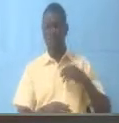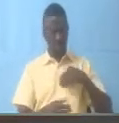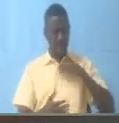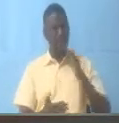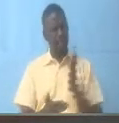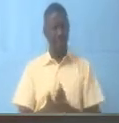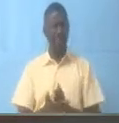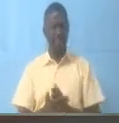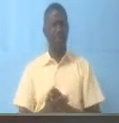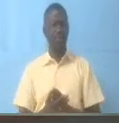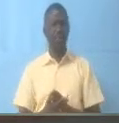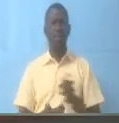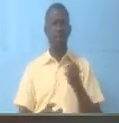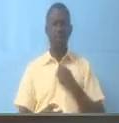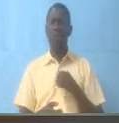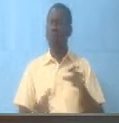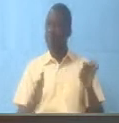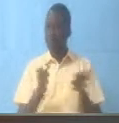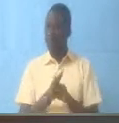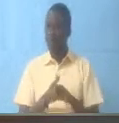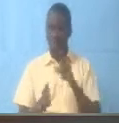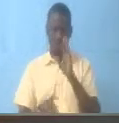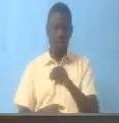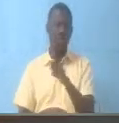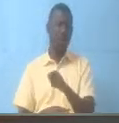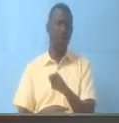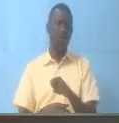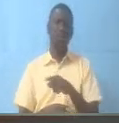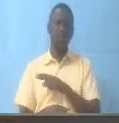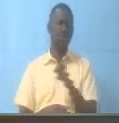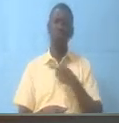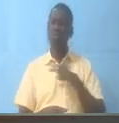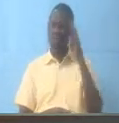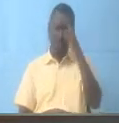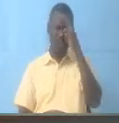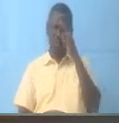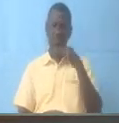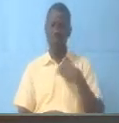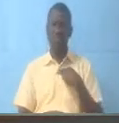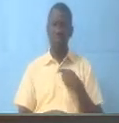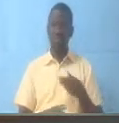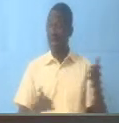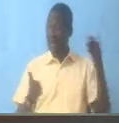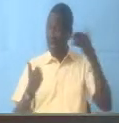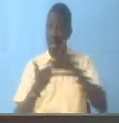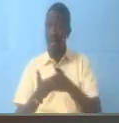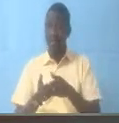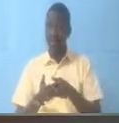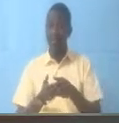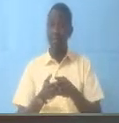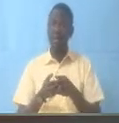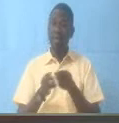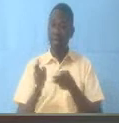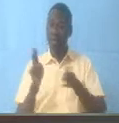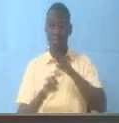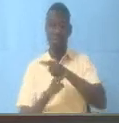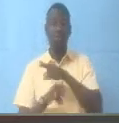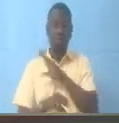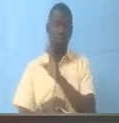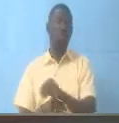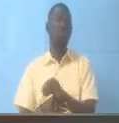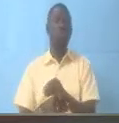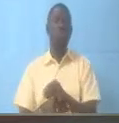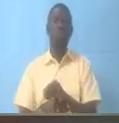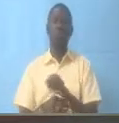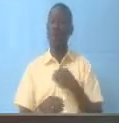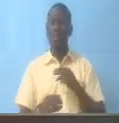that and we had no other reason for arriving at the decisions we did. We were more than ever concerned